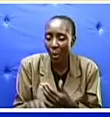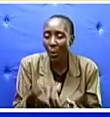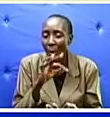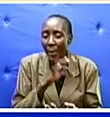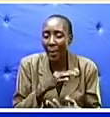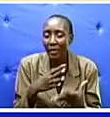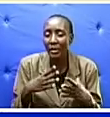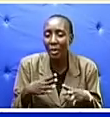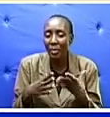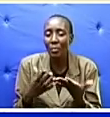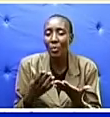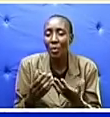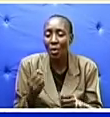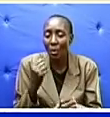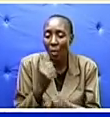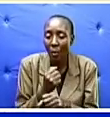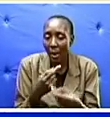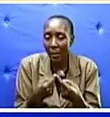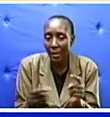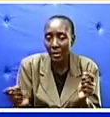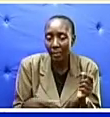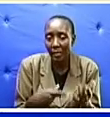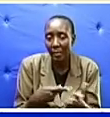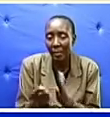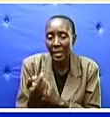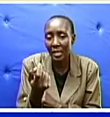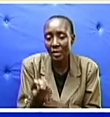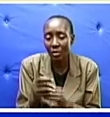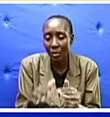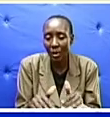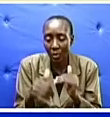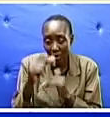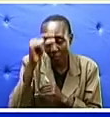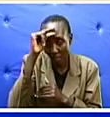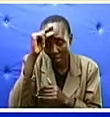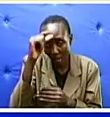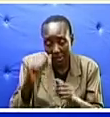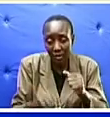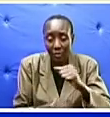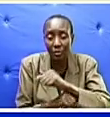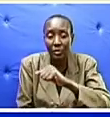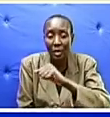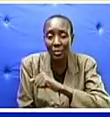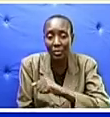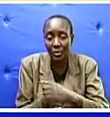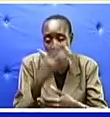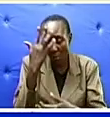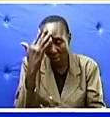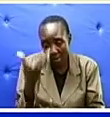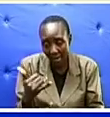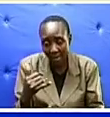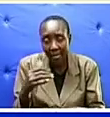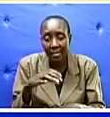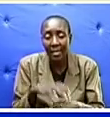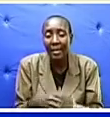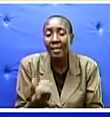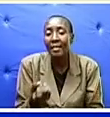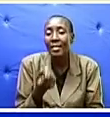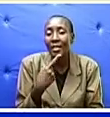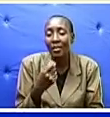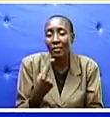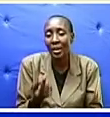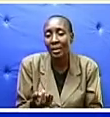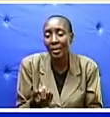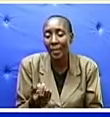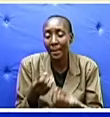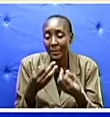who wait for the government to come to their aid because they receive the free medication, then